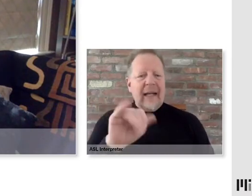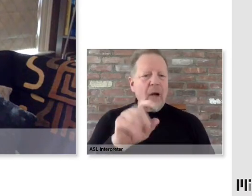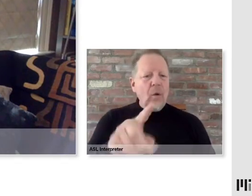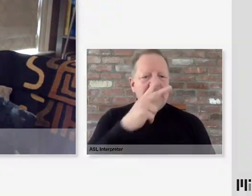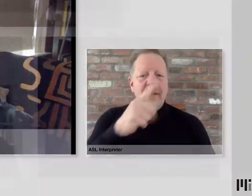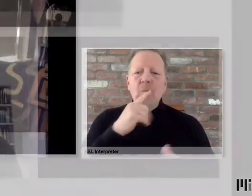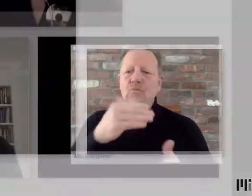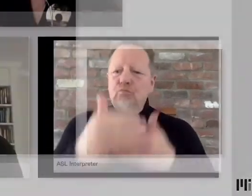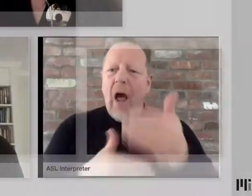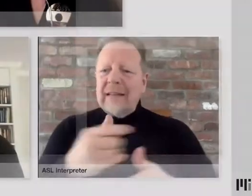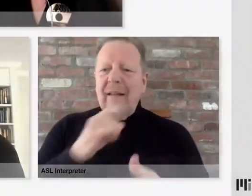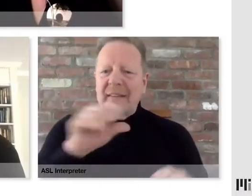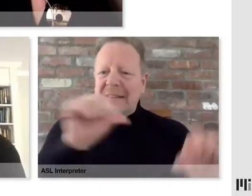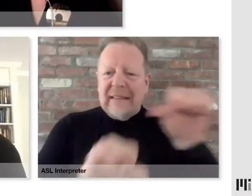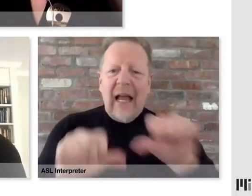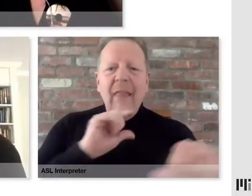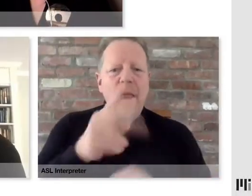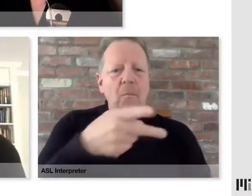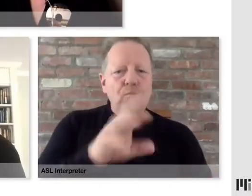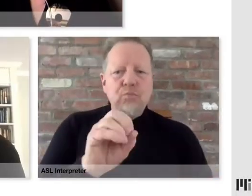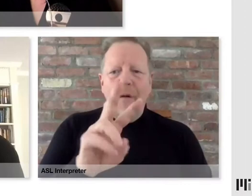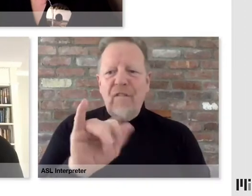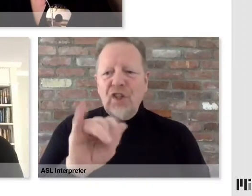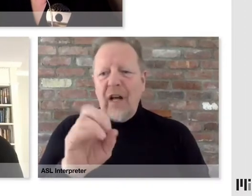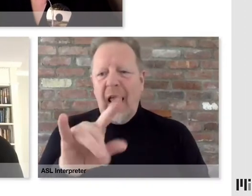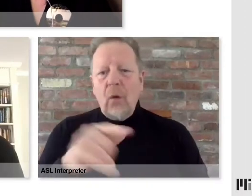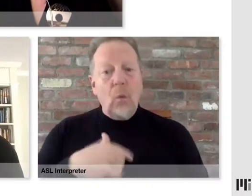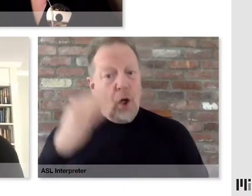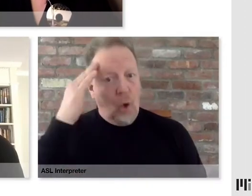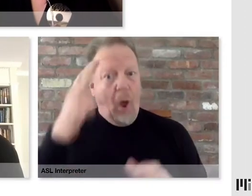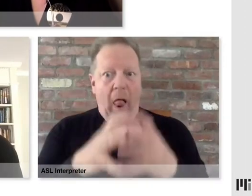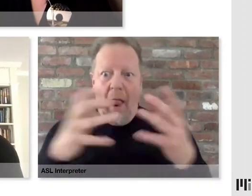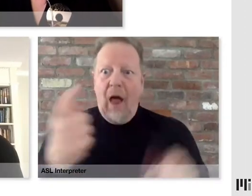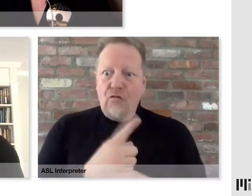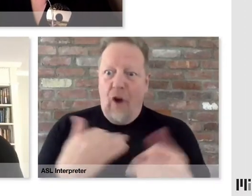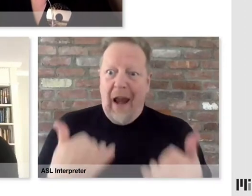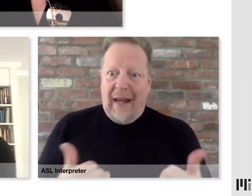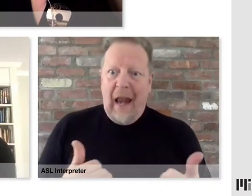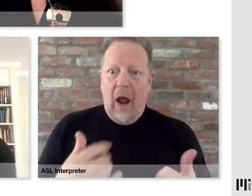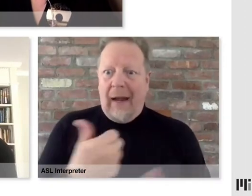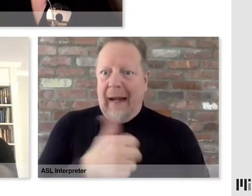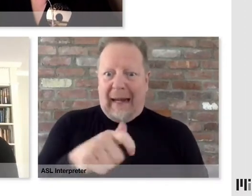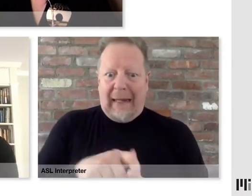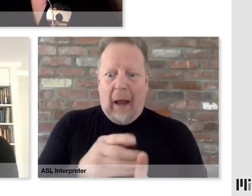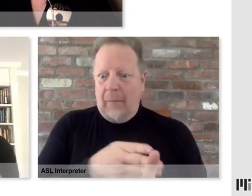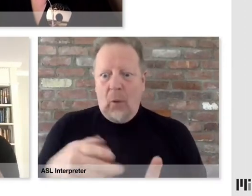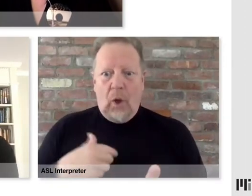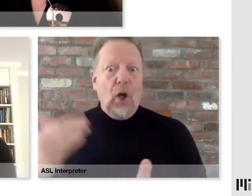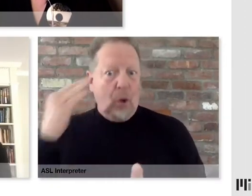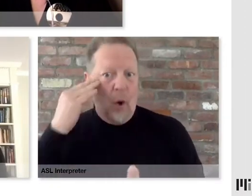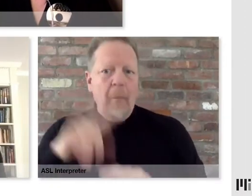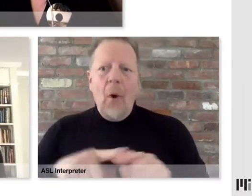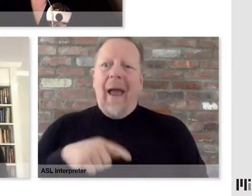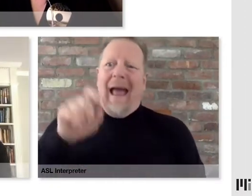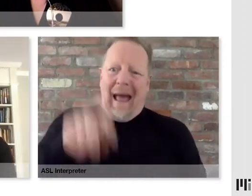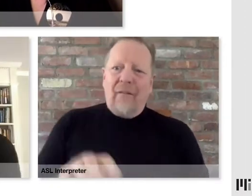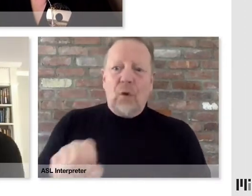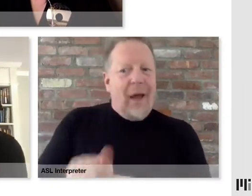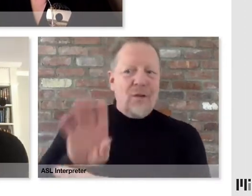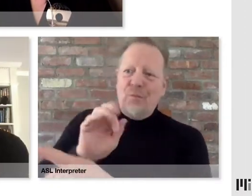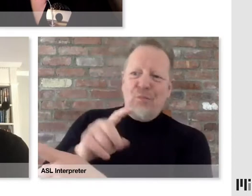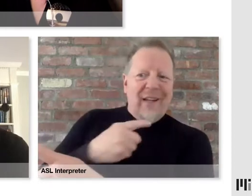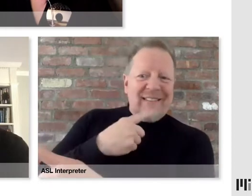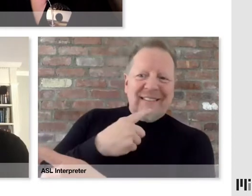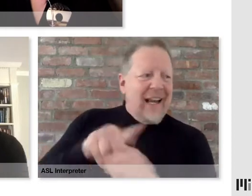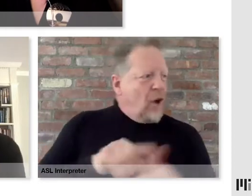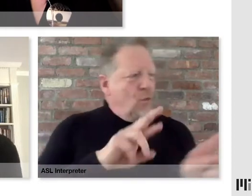science and the provisionality. Mm-hmm. We know as much as we know at any given point. And then we have to, as Brandon said, and as Rosa points